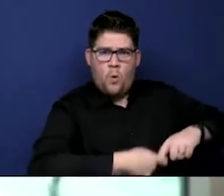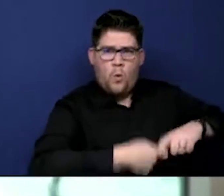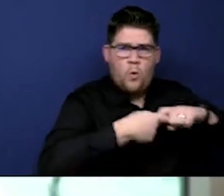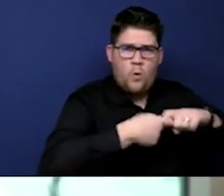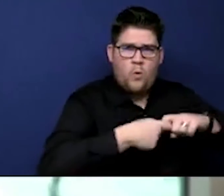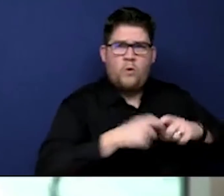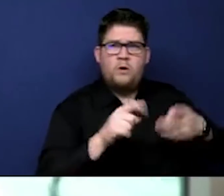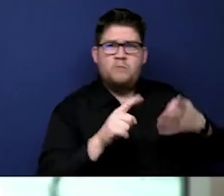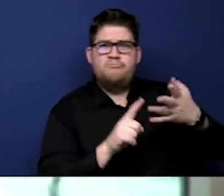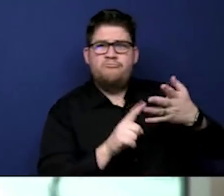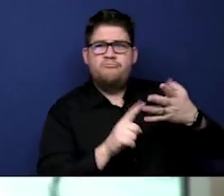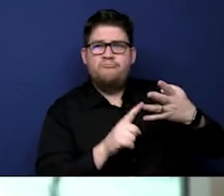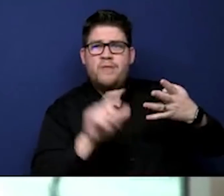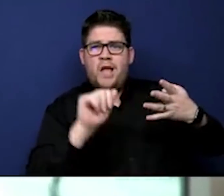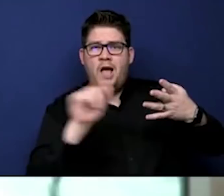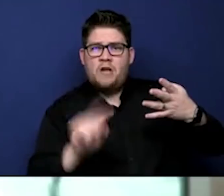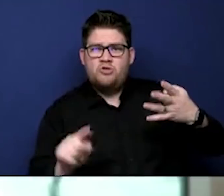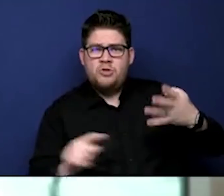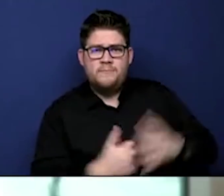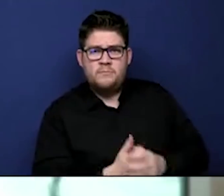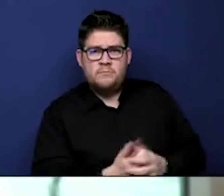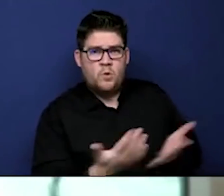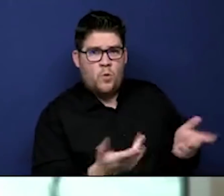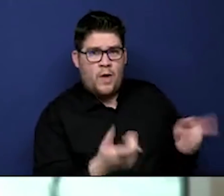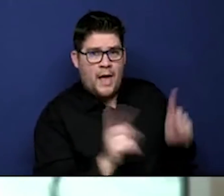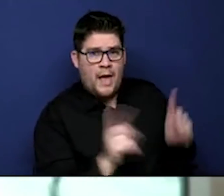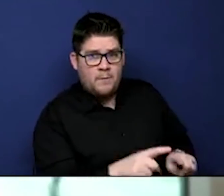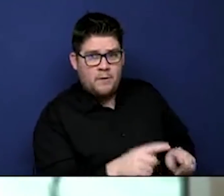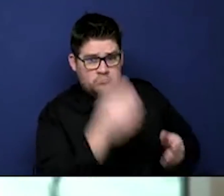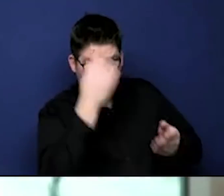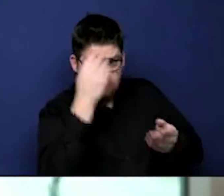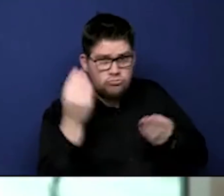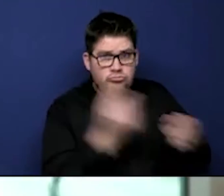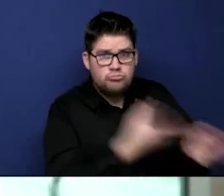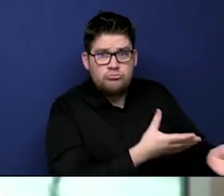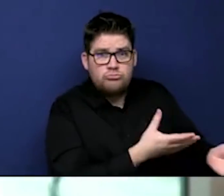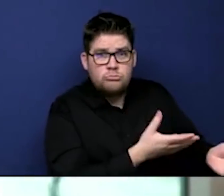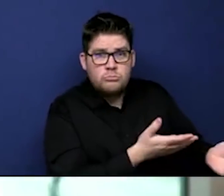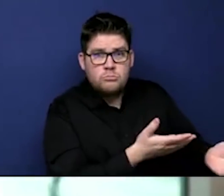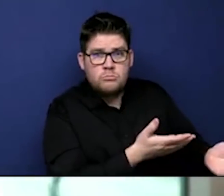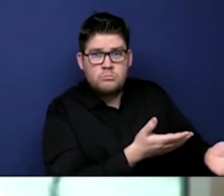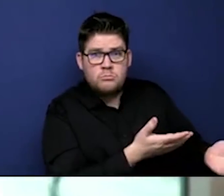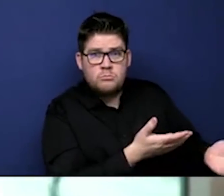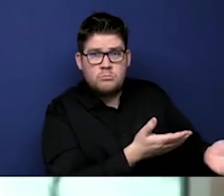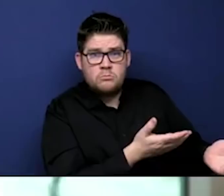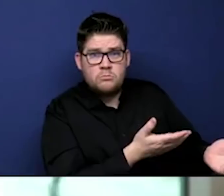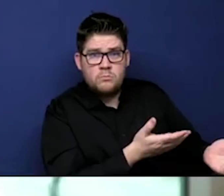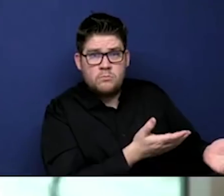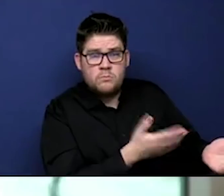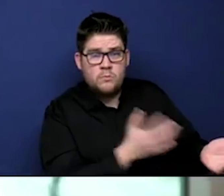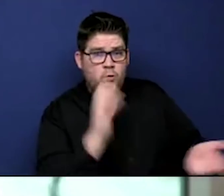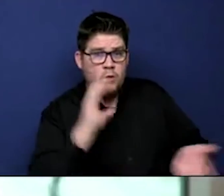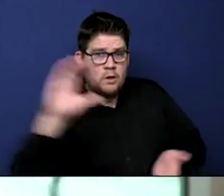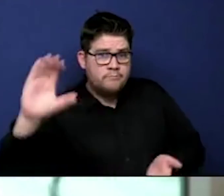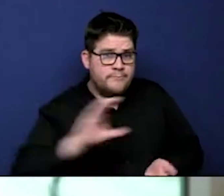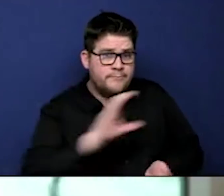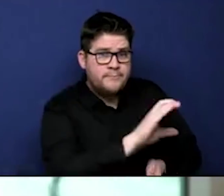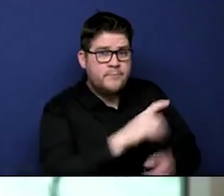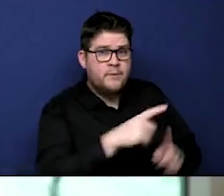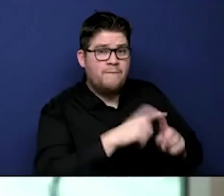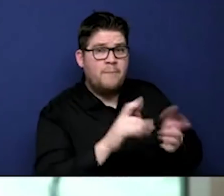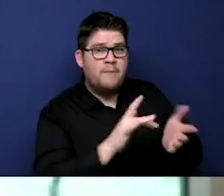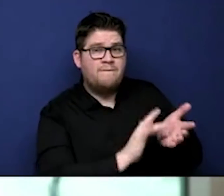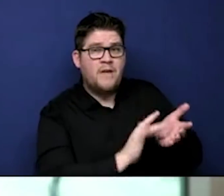pause. I'm wondering what happens when you get an update on AstraZeneca. Do you pull that pharmacy supply and return it to